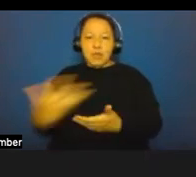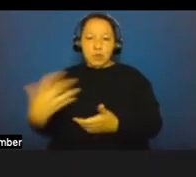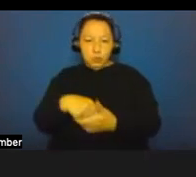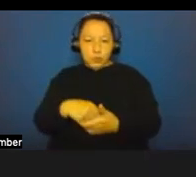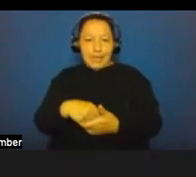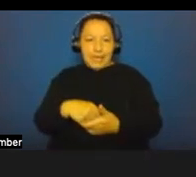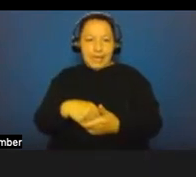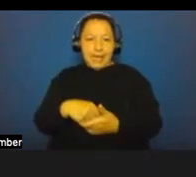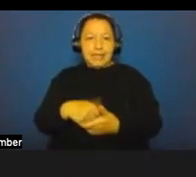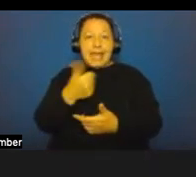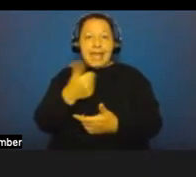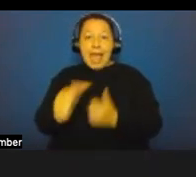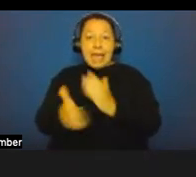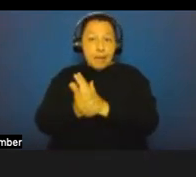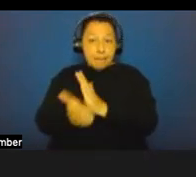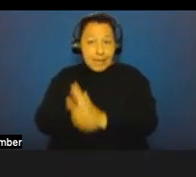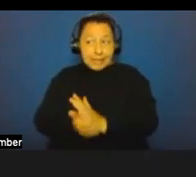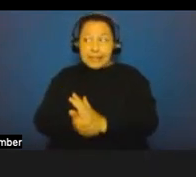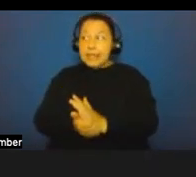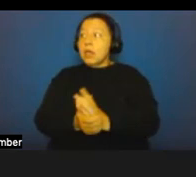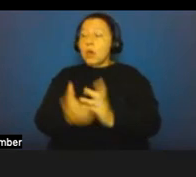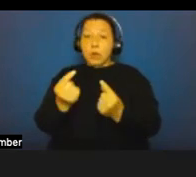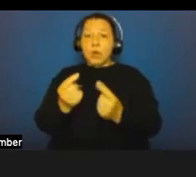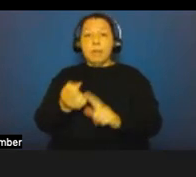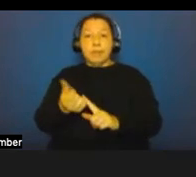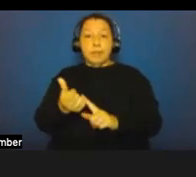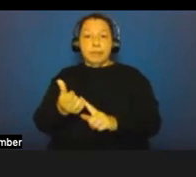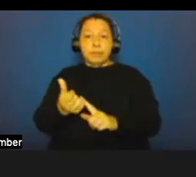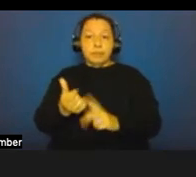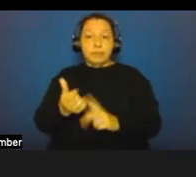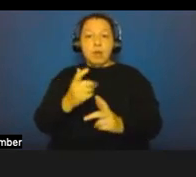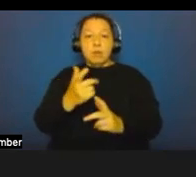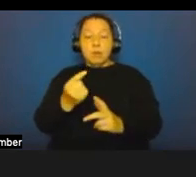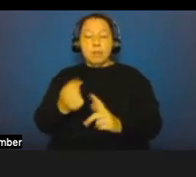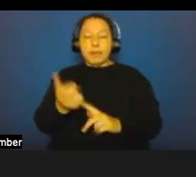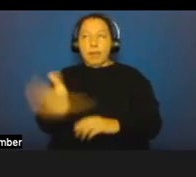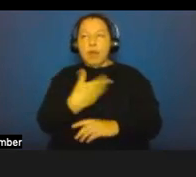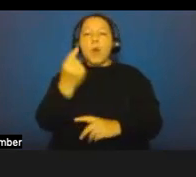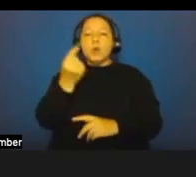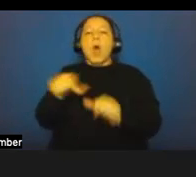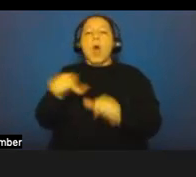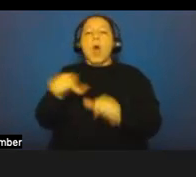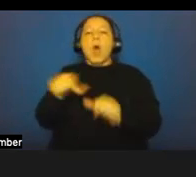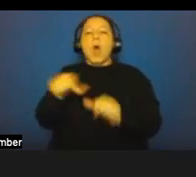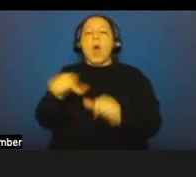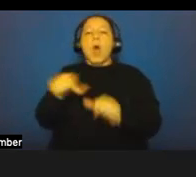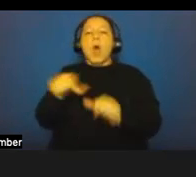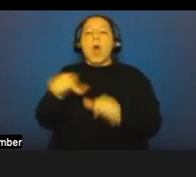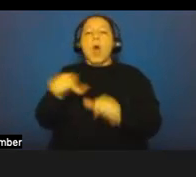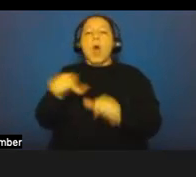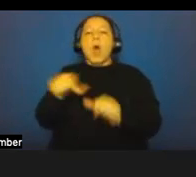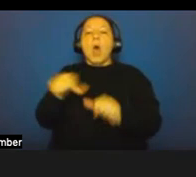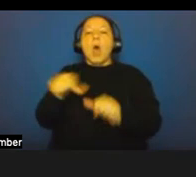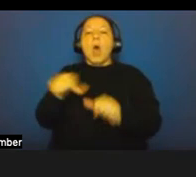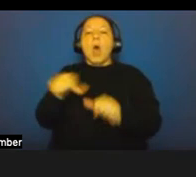appendices, like I dropped the appendices in the chat for the principles of advocacy. you know, we have a lot of appendices that go